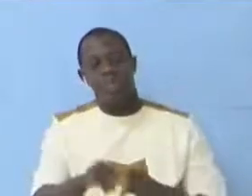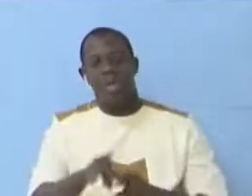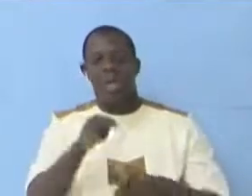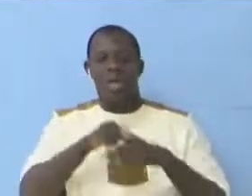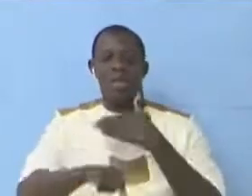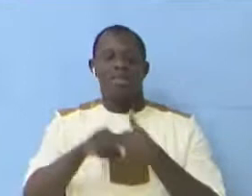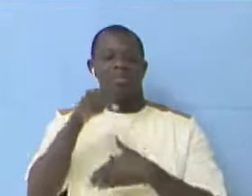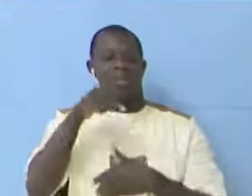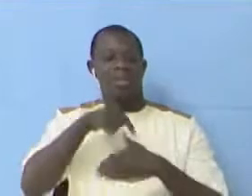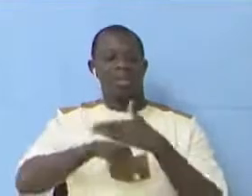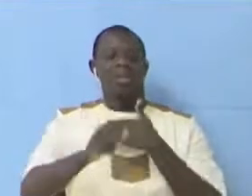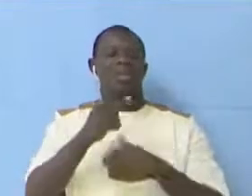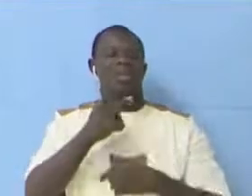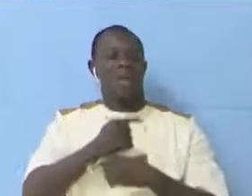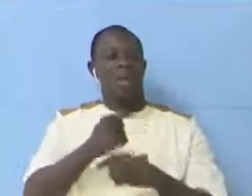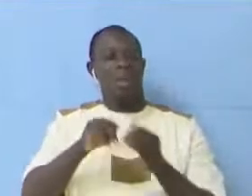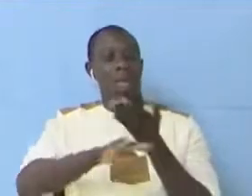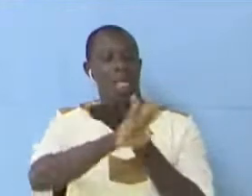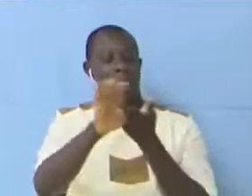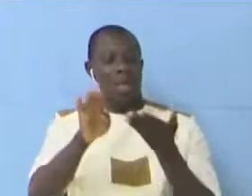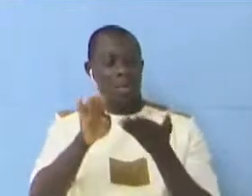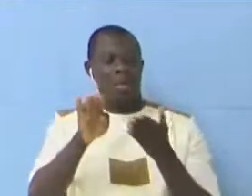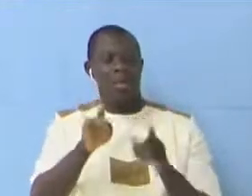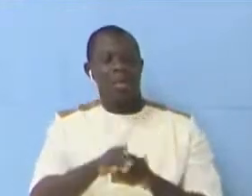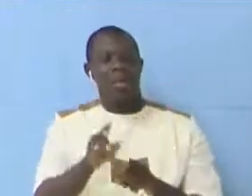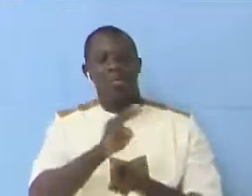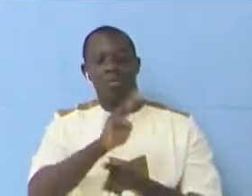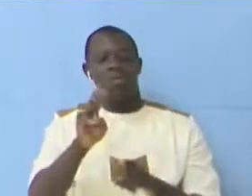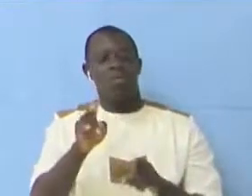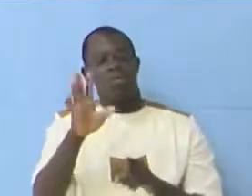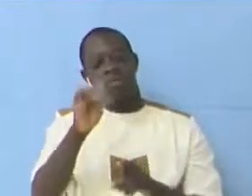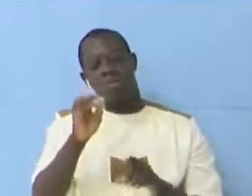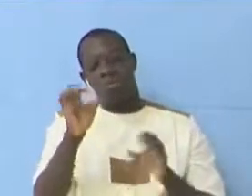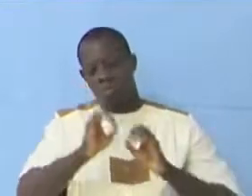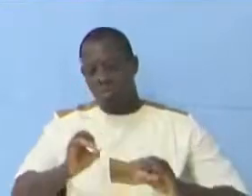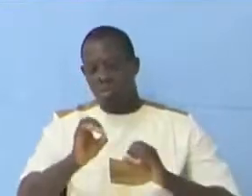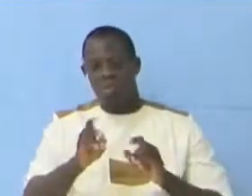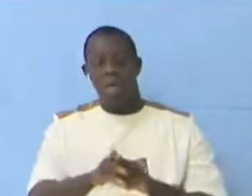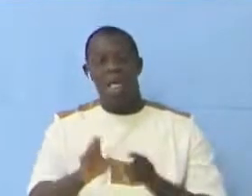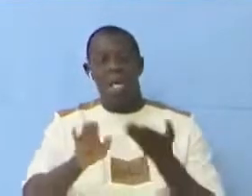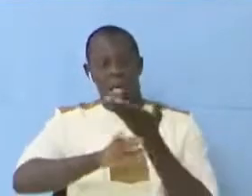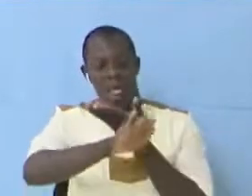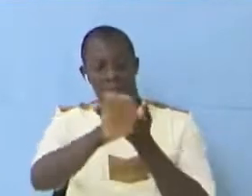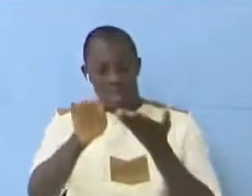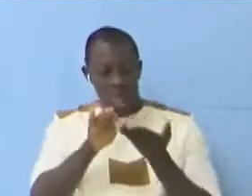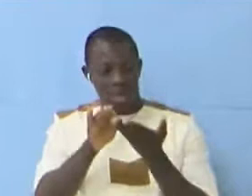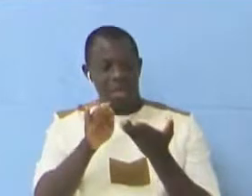in this land, this innocent land, the land